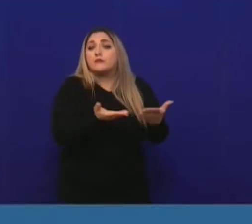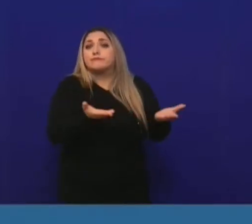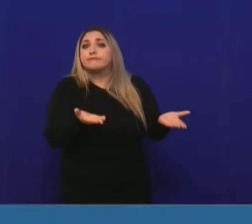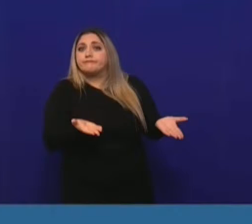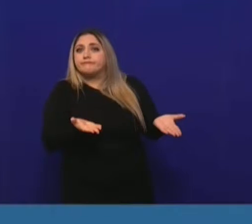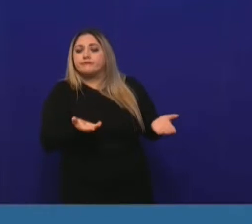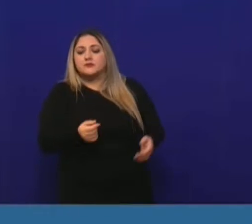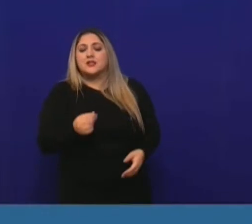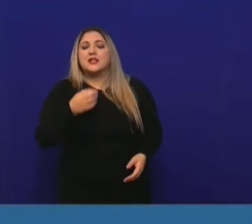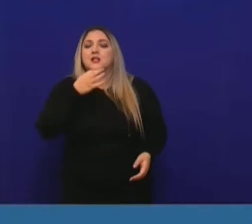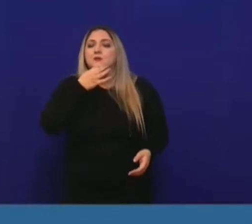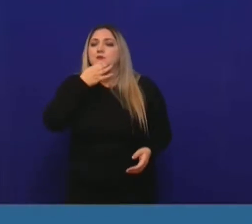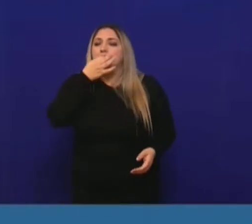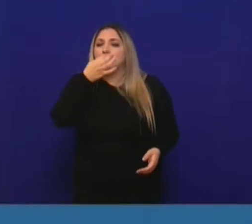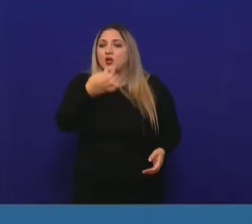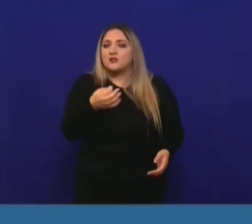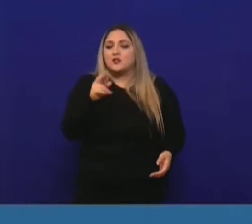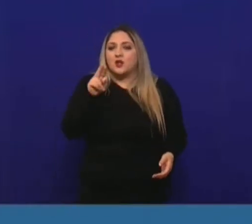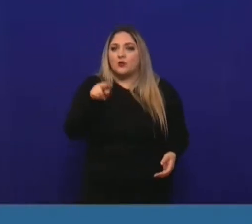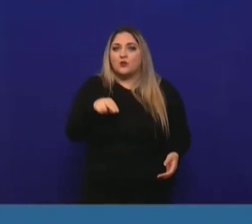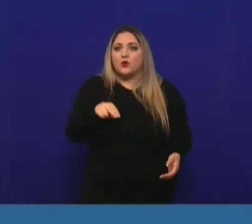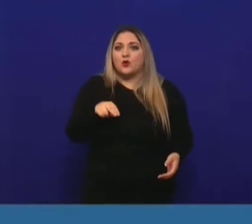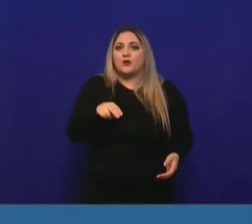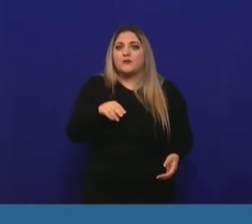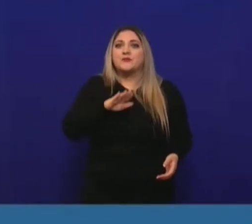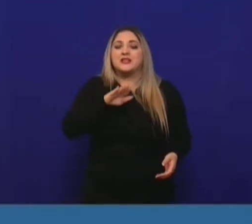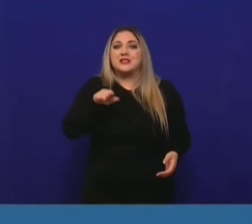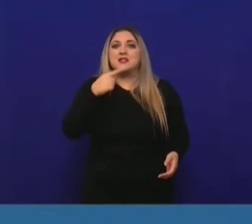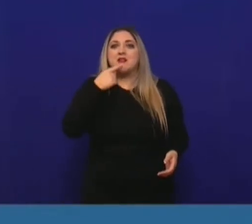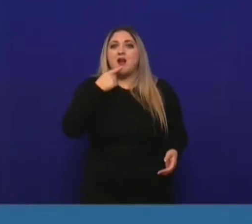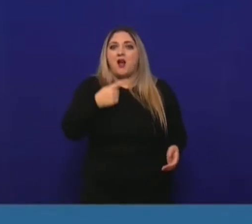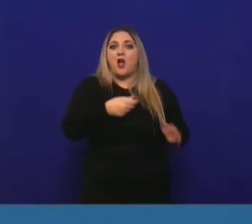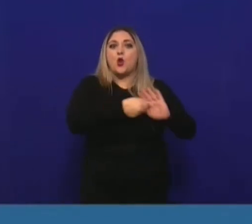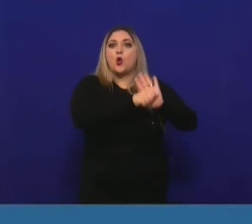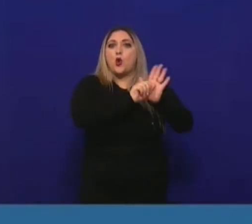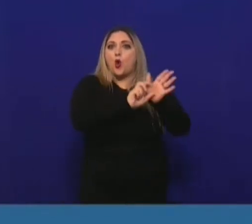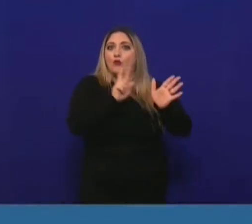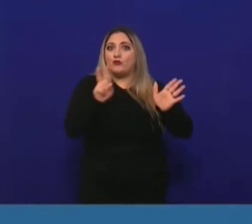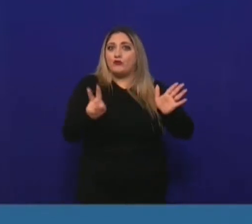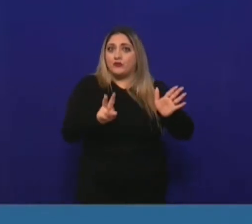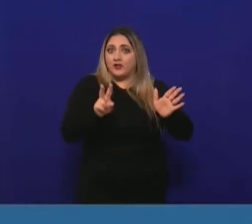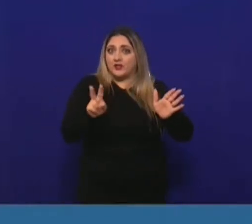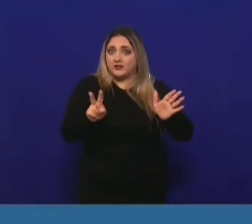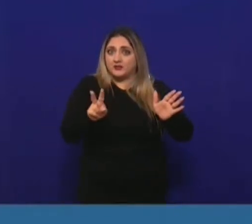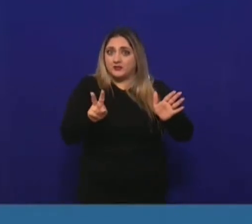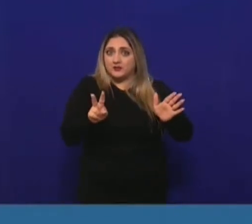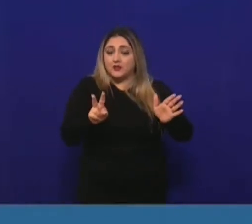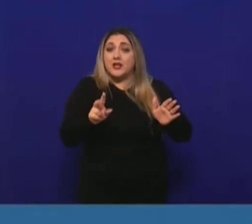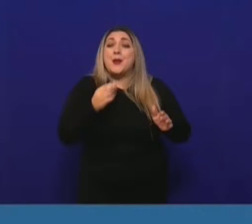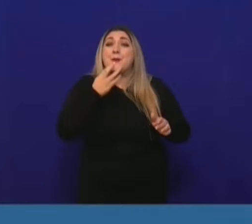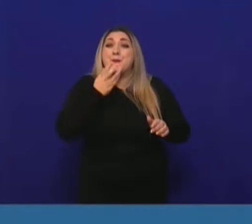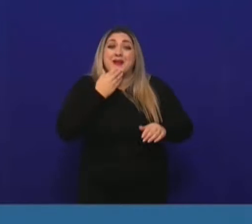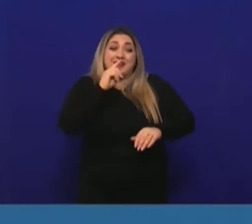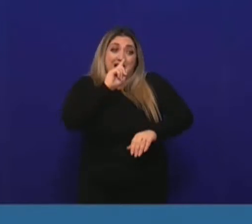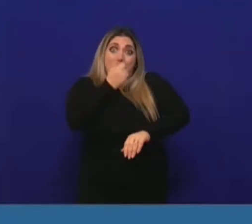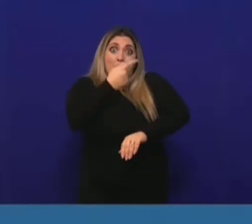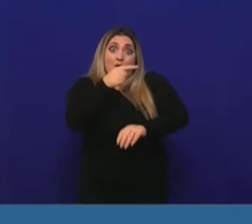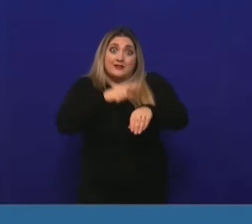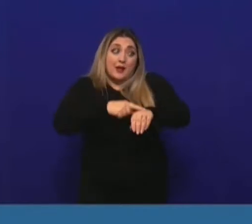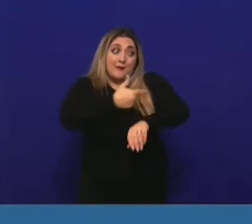t-tieni mistoqsija, kellmuna nies li qabdithom il-COVID wara li ħadu l-ewwel doża tal-vaċċin. X'jiġri f'dan